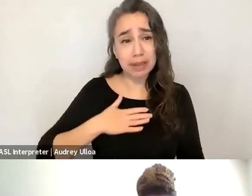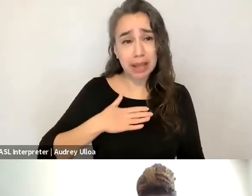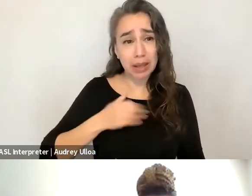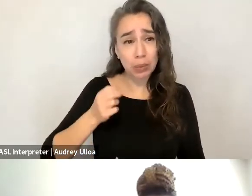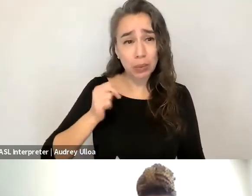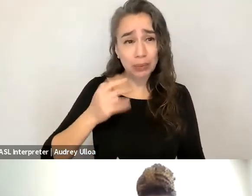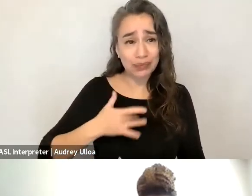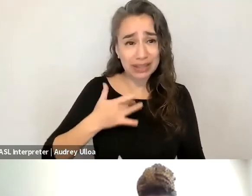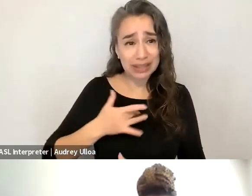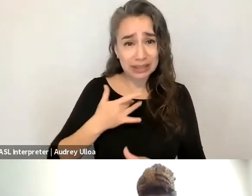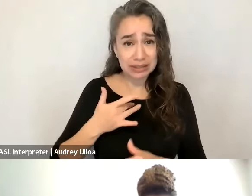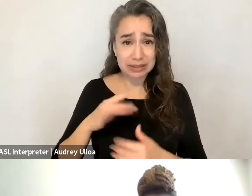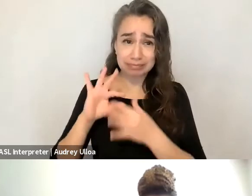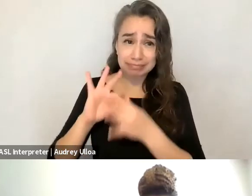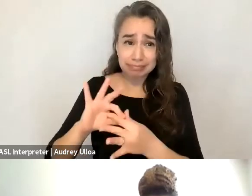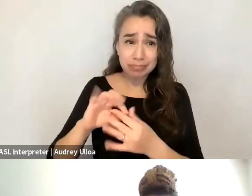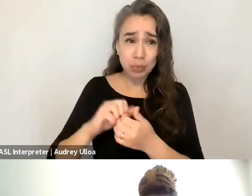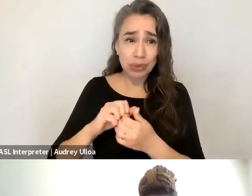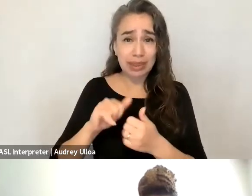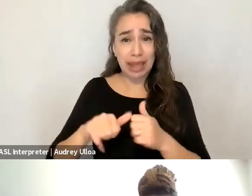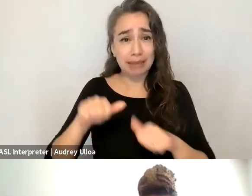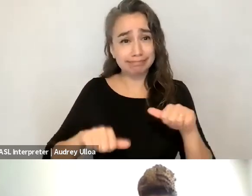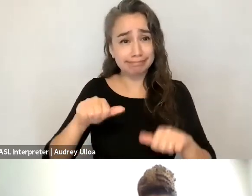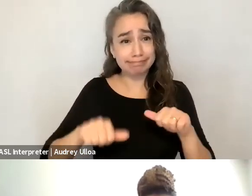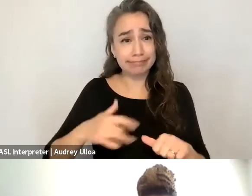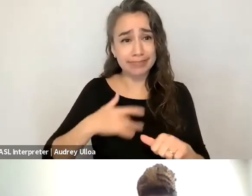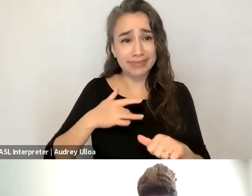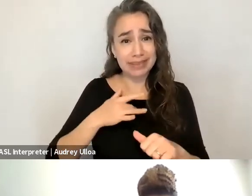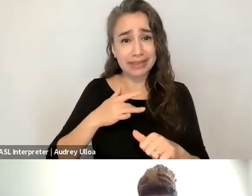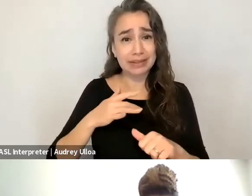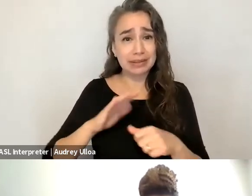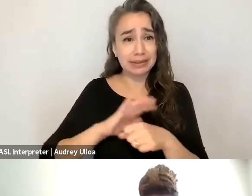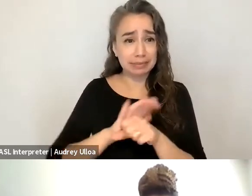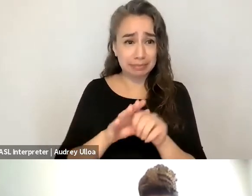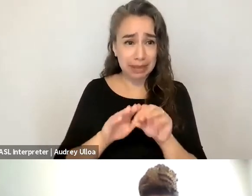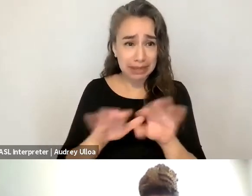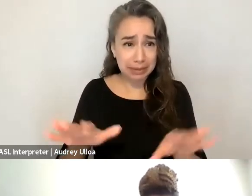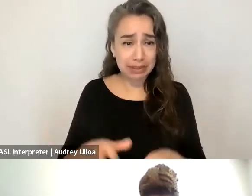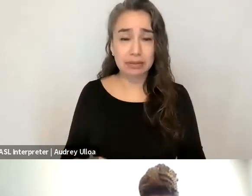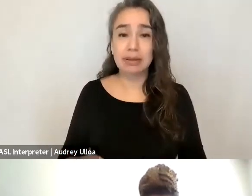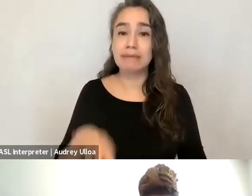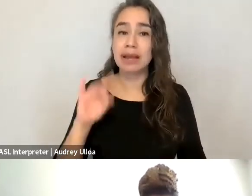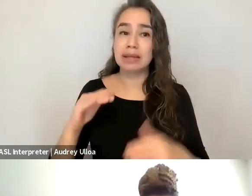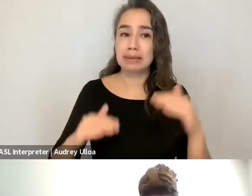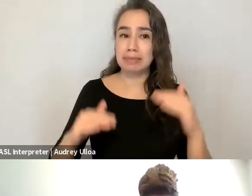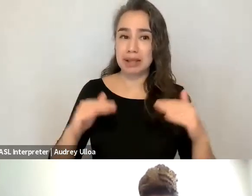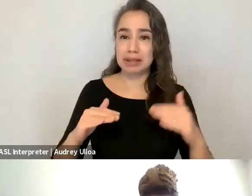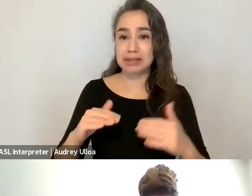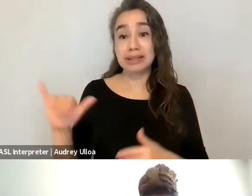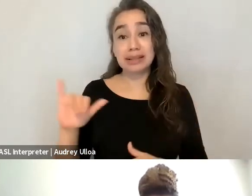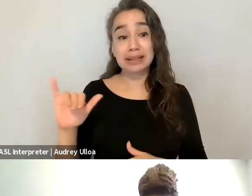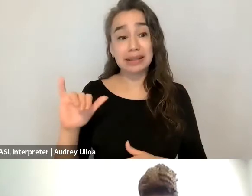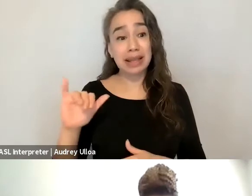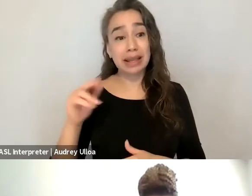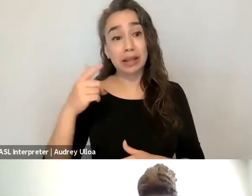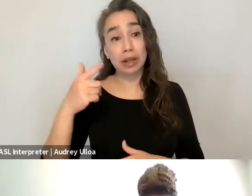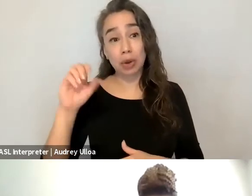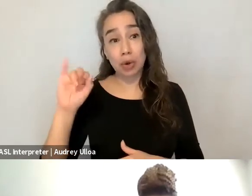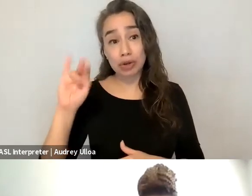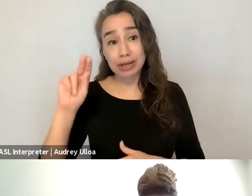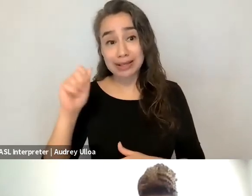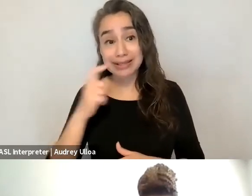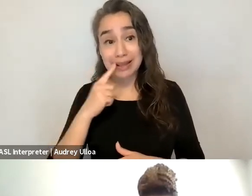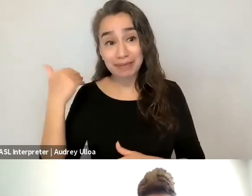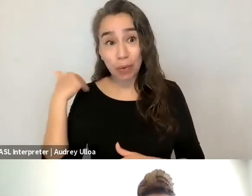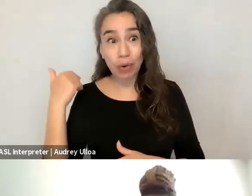of uncertainty around the pandemic? So finding that balance. And as Glorina said earlier, there was a lot of throwing things